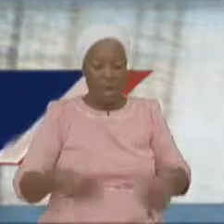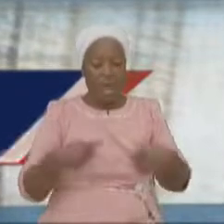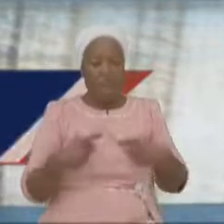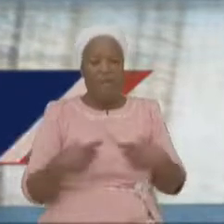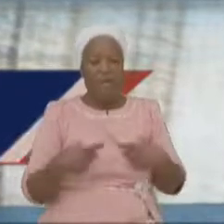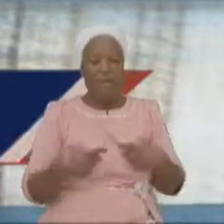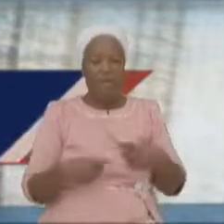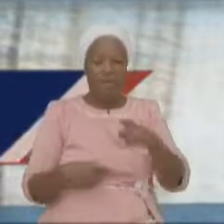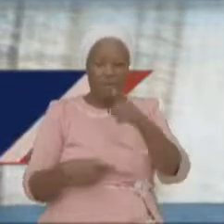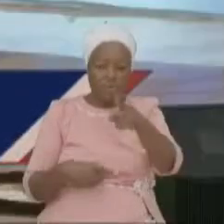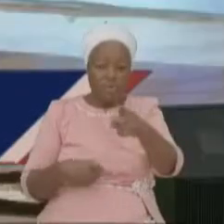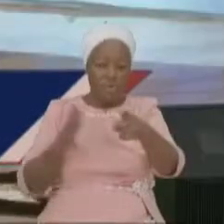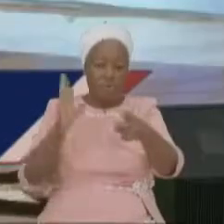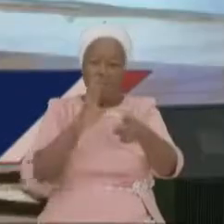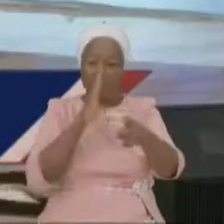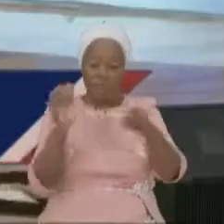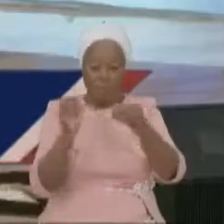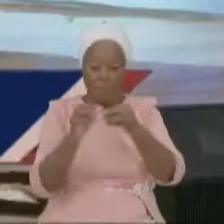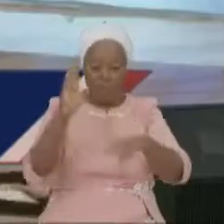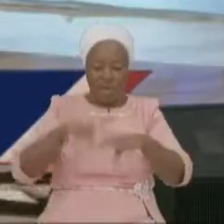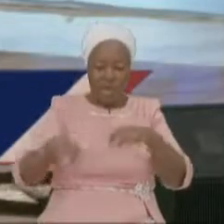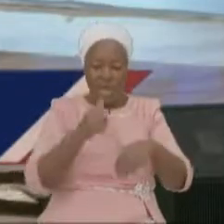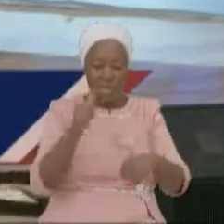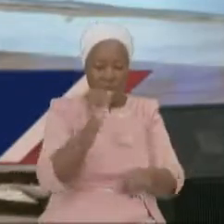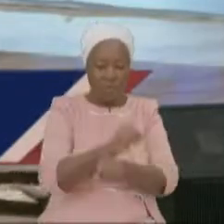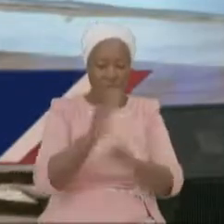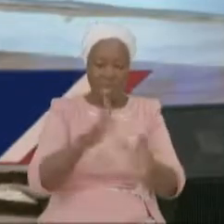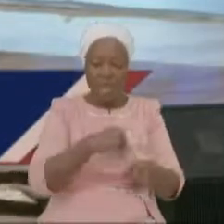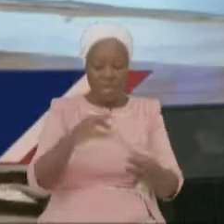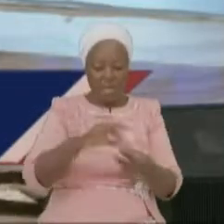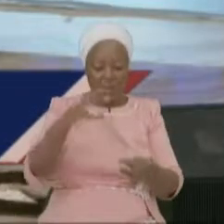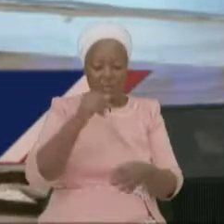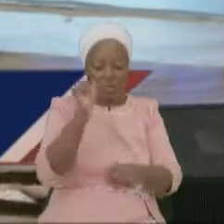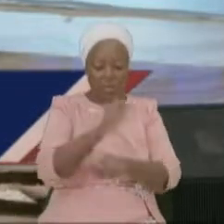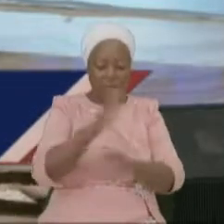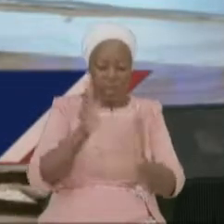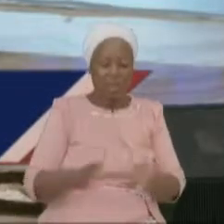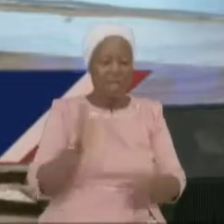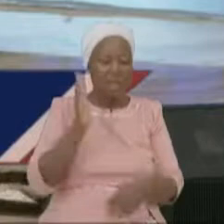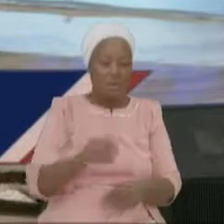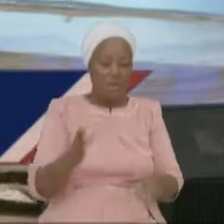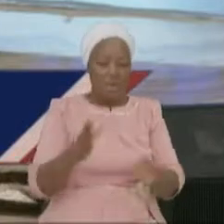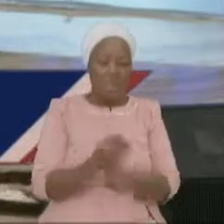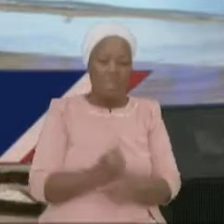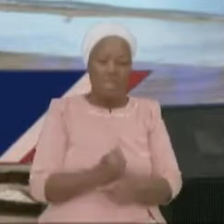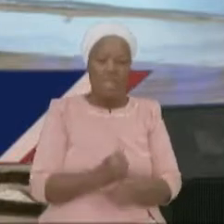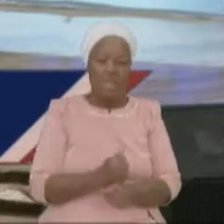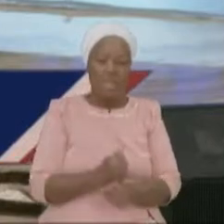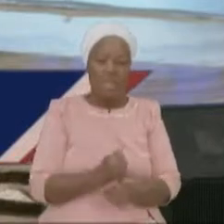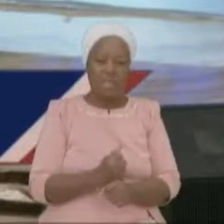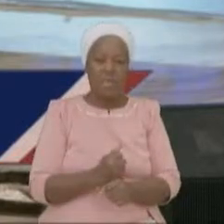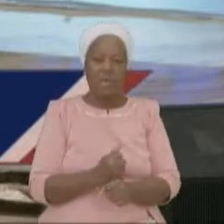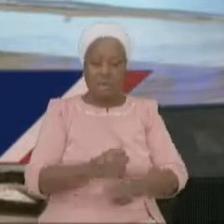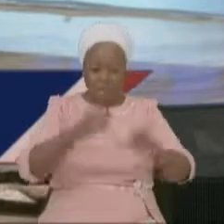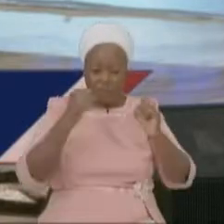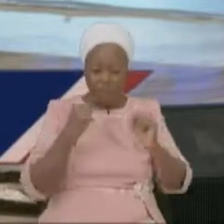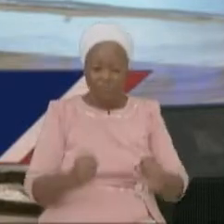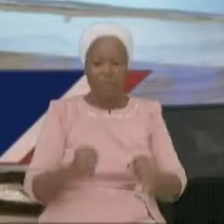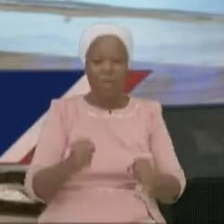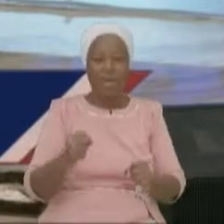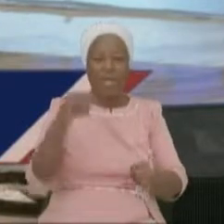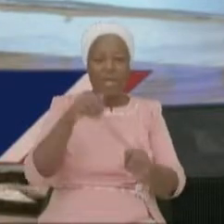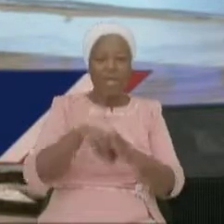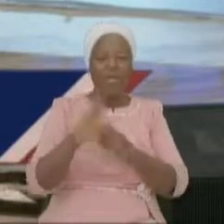than a conqueror. And the spirit of the conqueror will take root in your life, in your soul, in